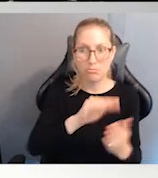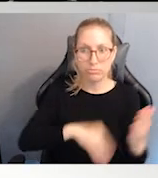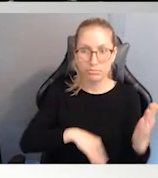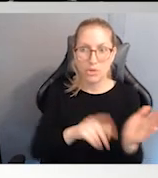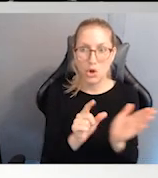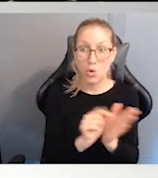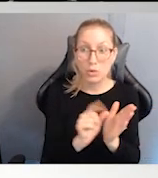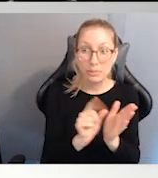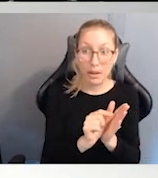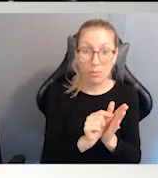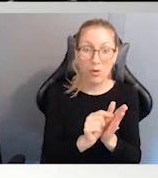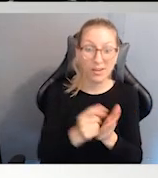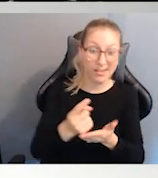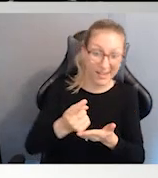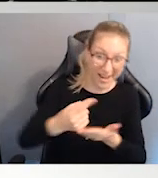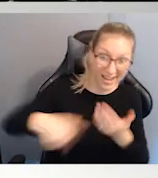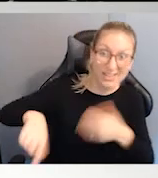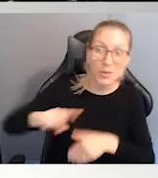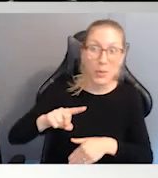there.